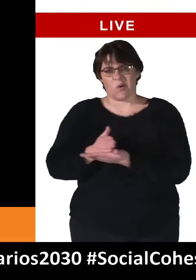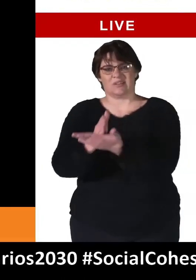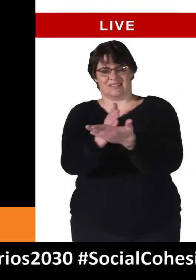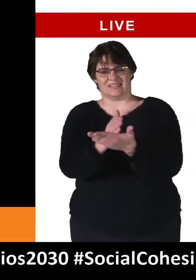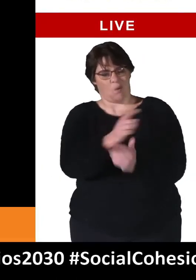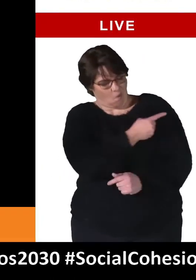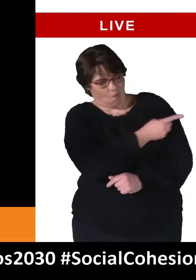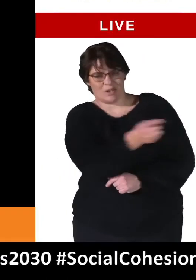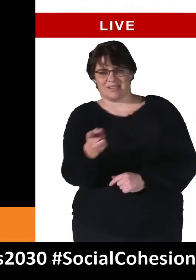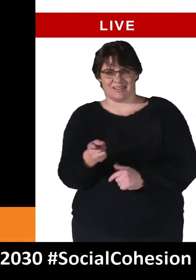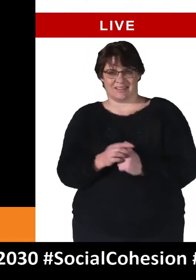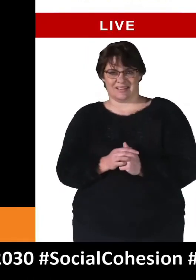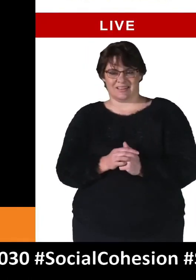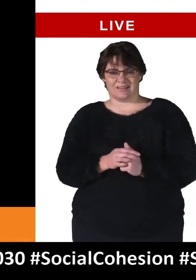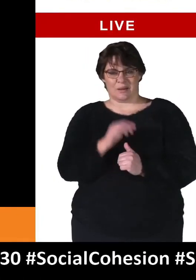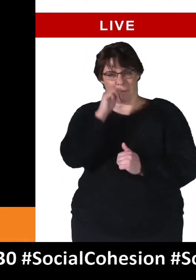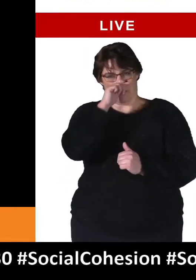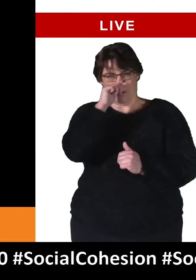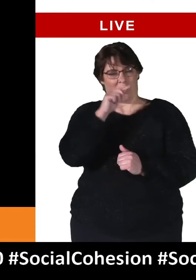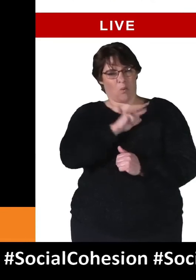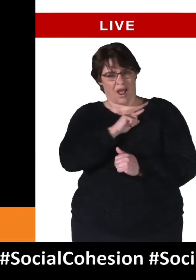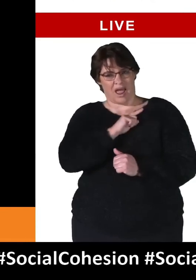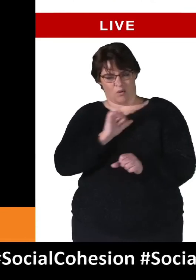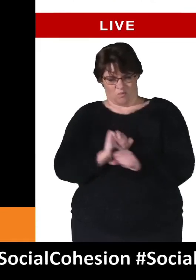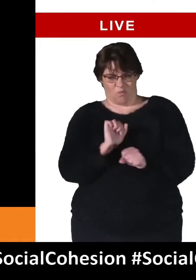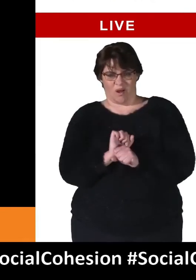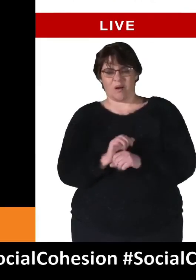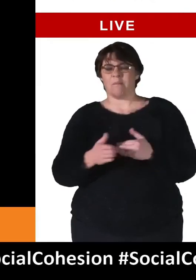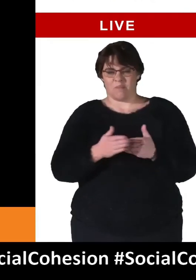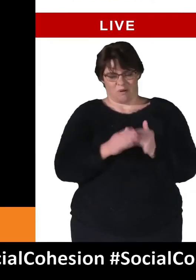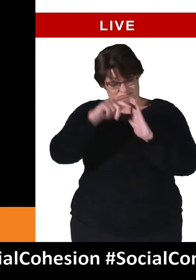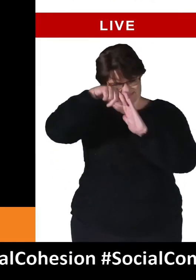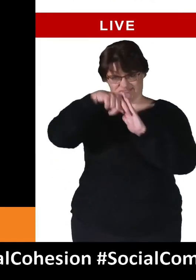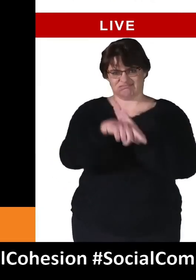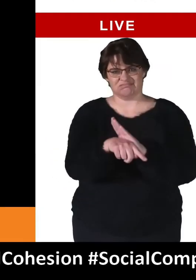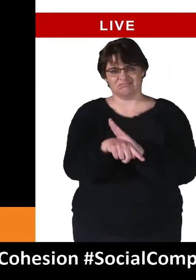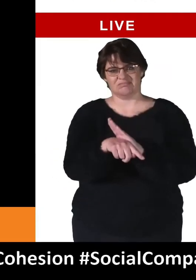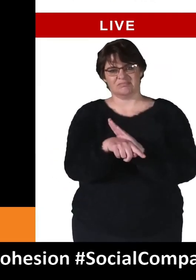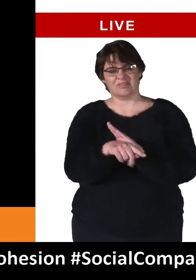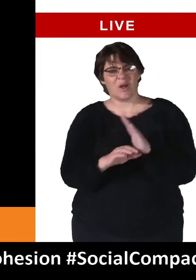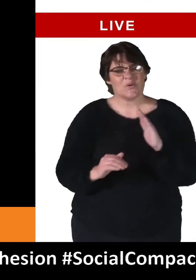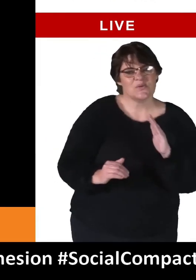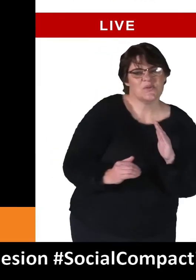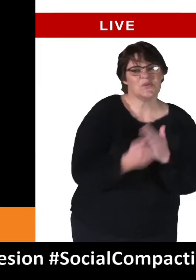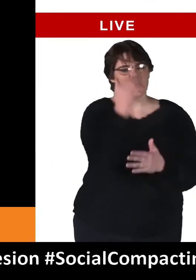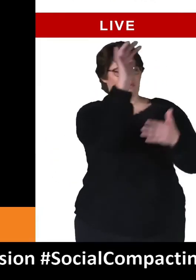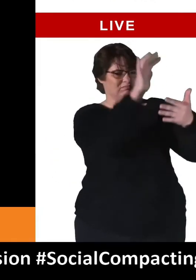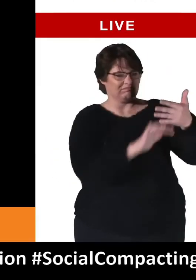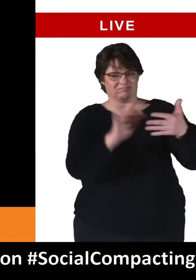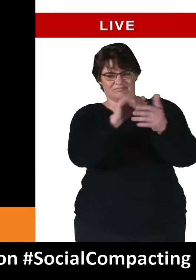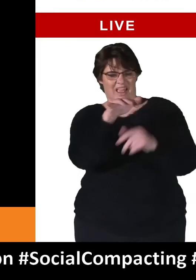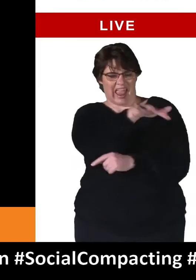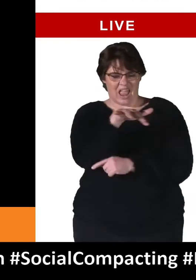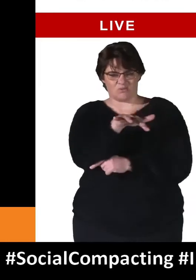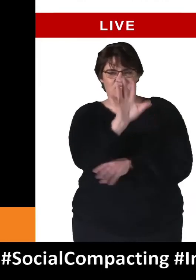across the board as we take the work further of developing new scenarios that incorporate